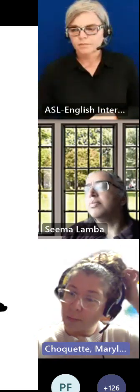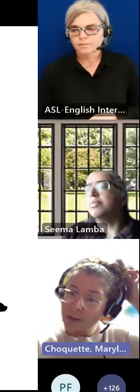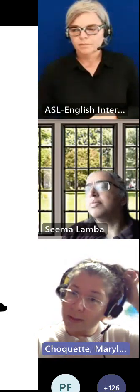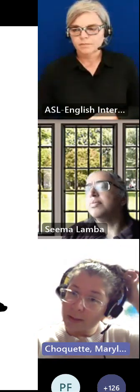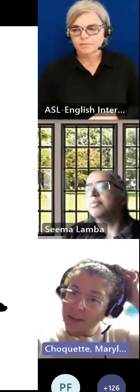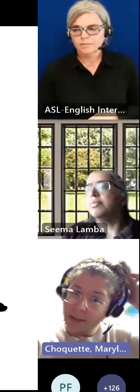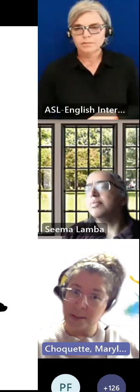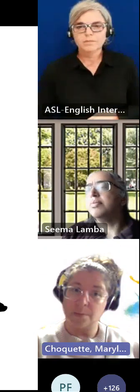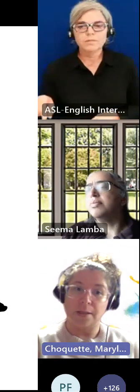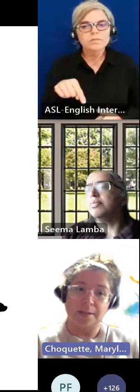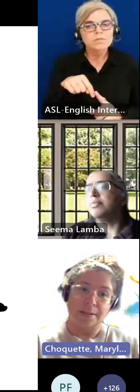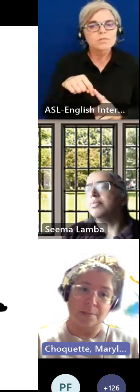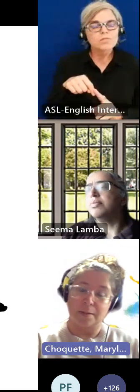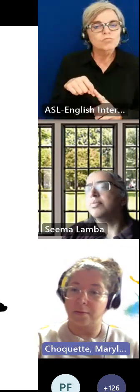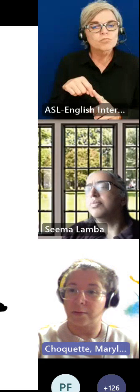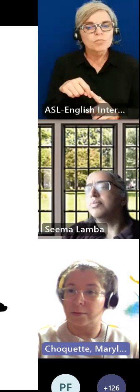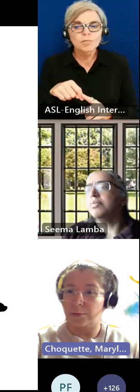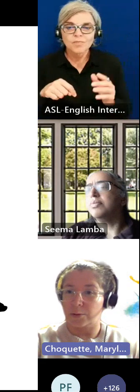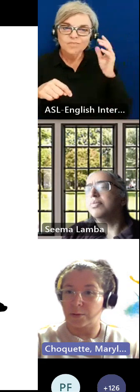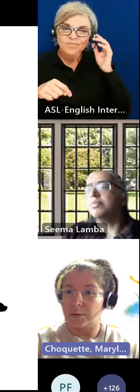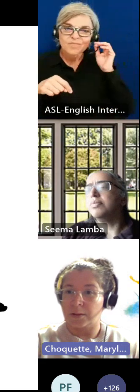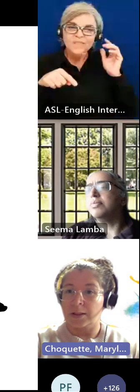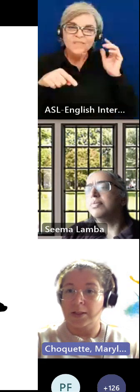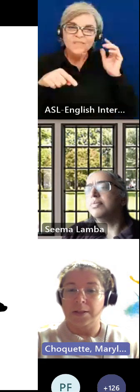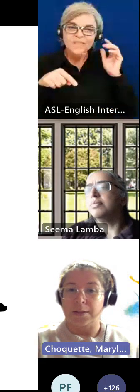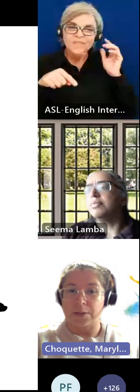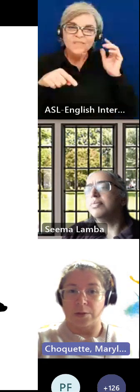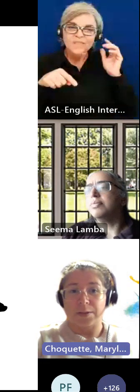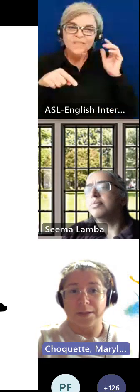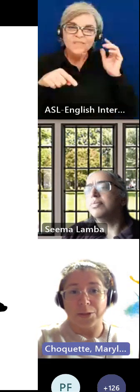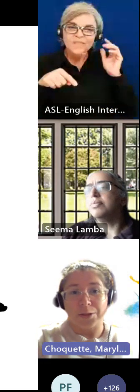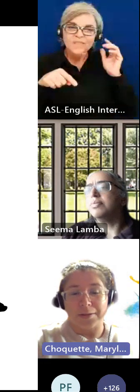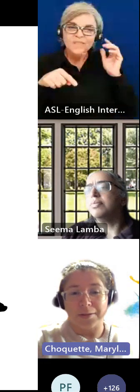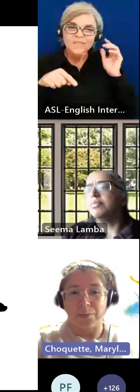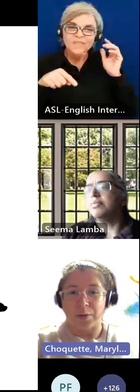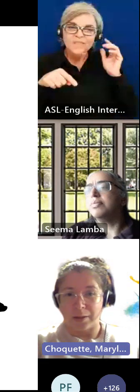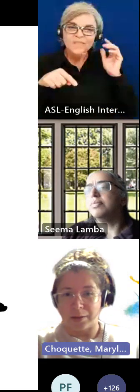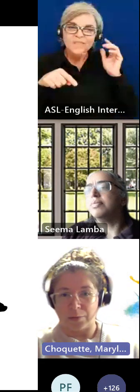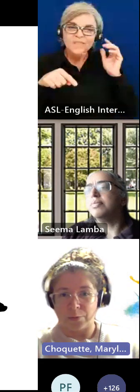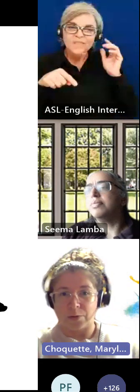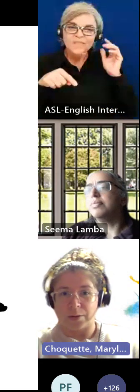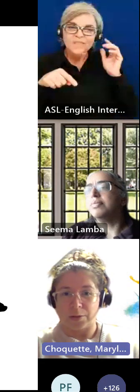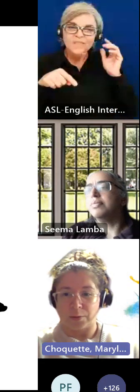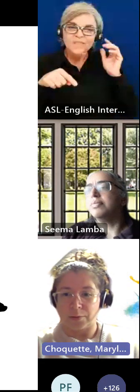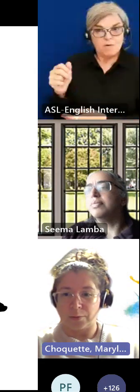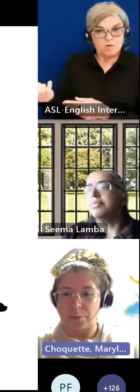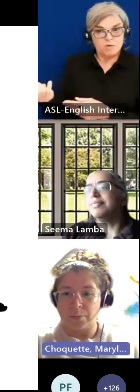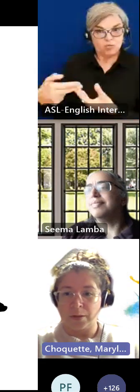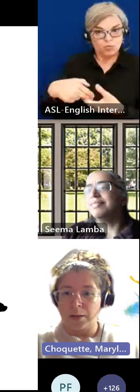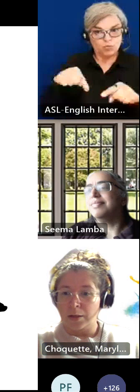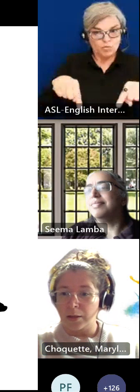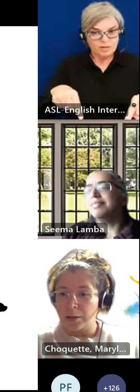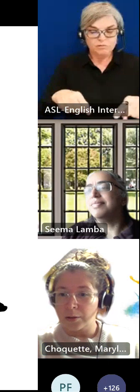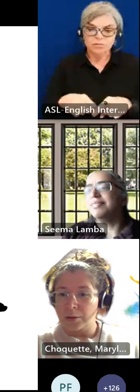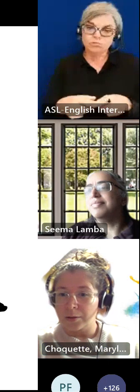again, super happy that Seema accepted to join this conversation. I'm very thankful and